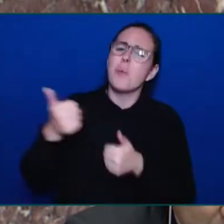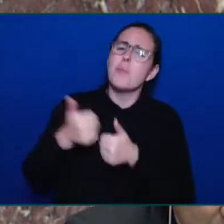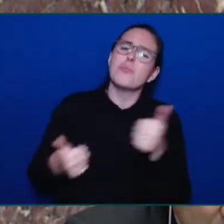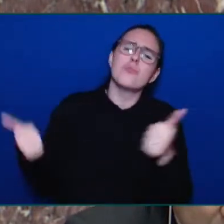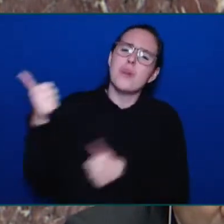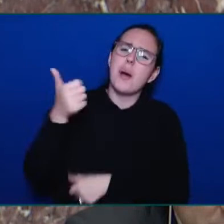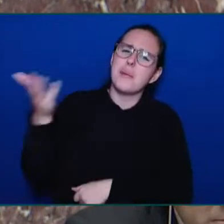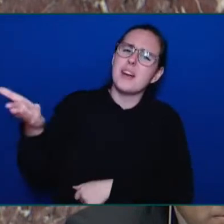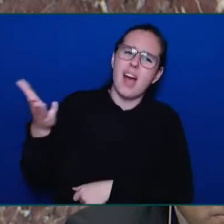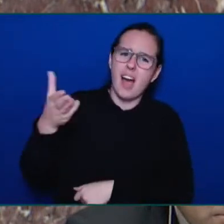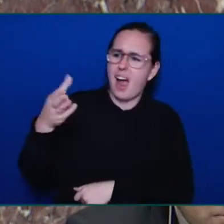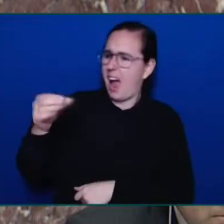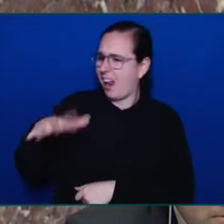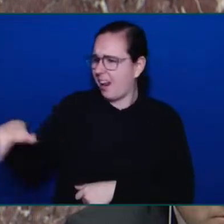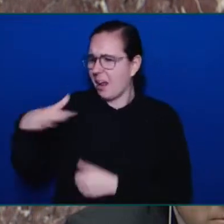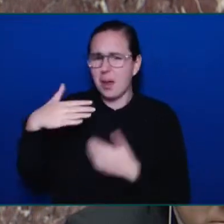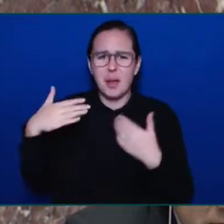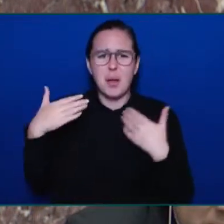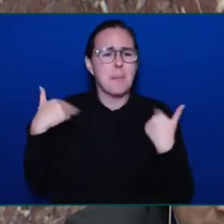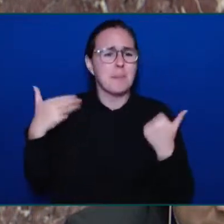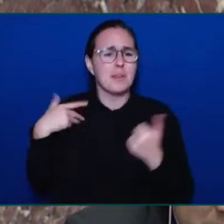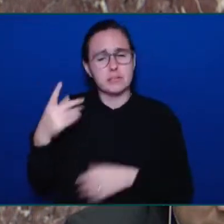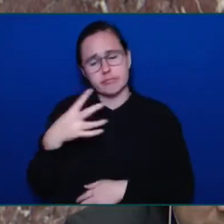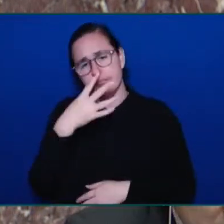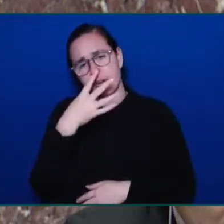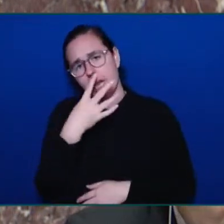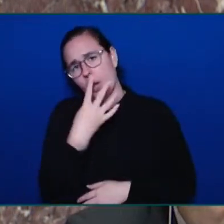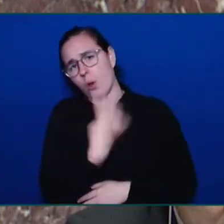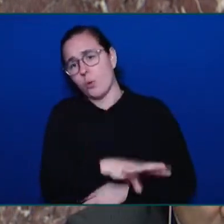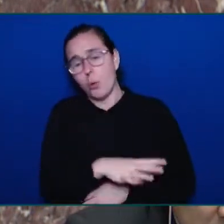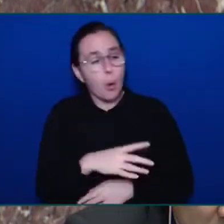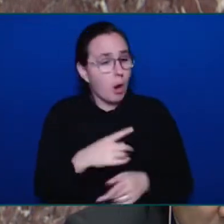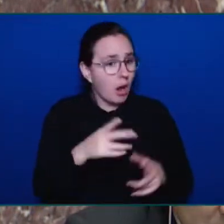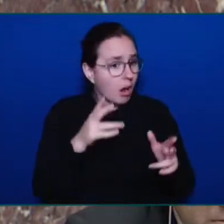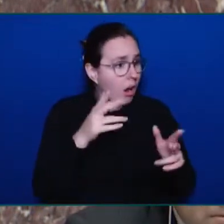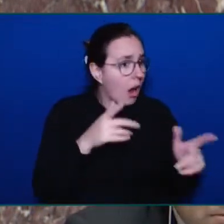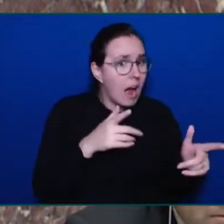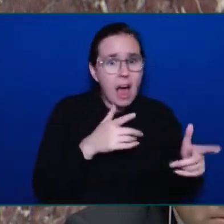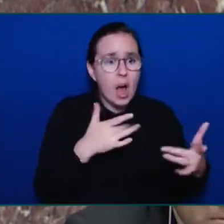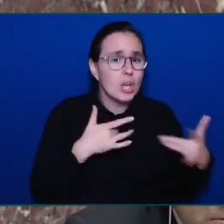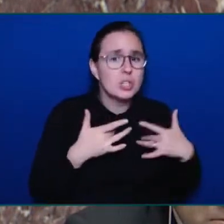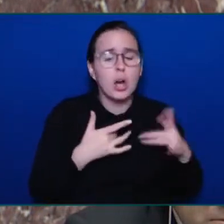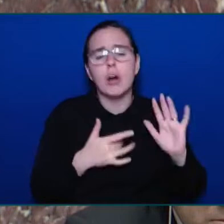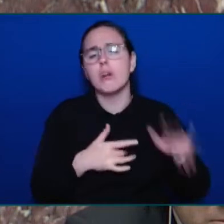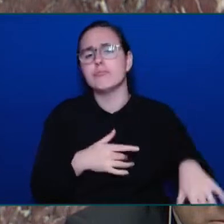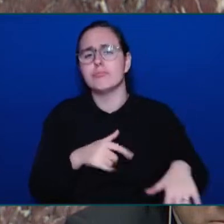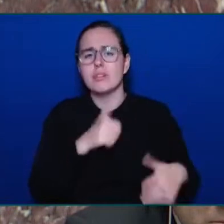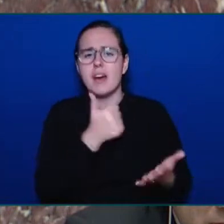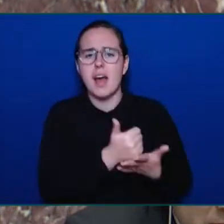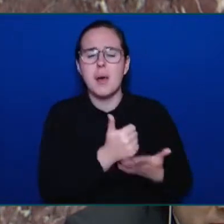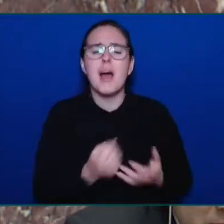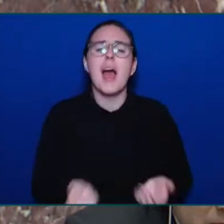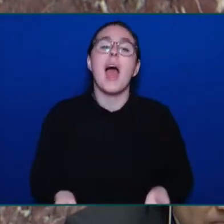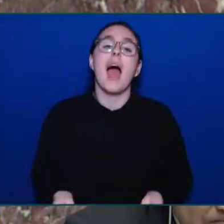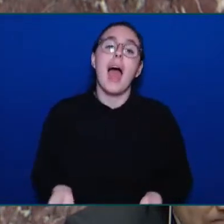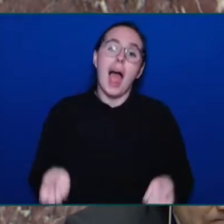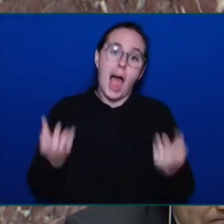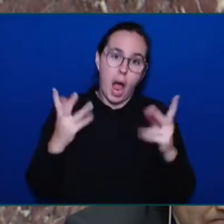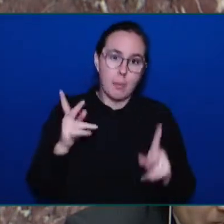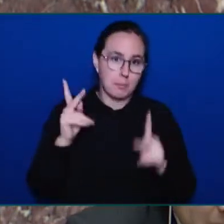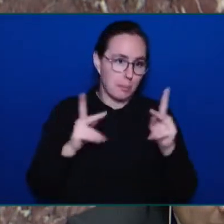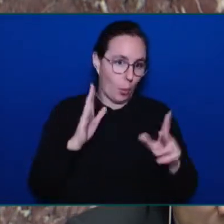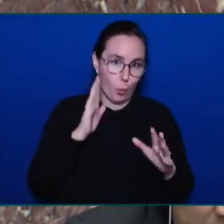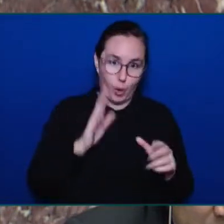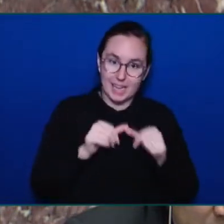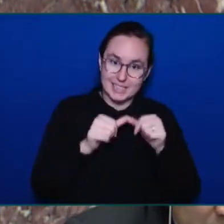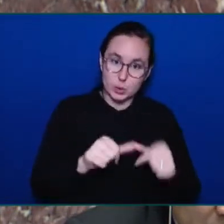more people need to be hurt? And how many more businesses? The question is about mitigation to